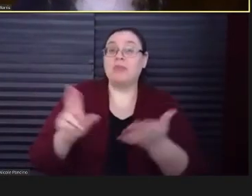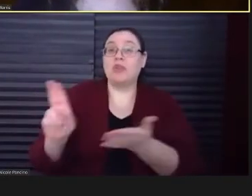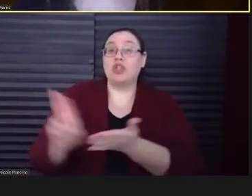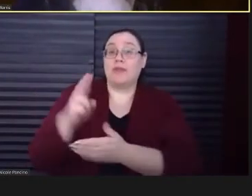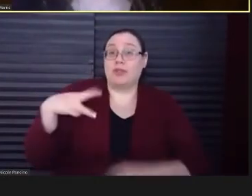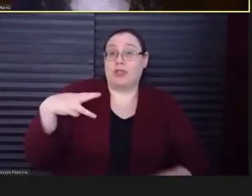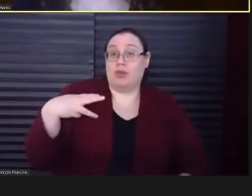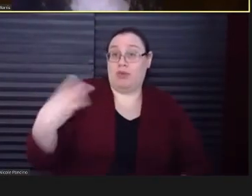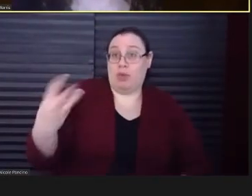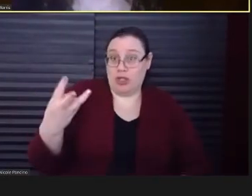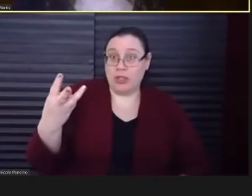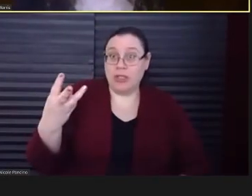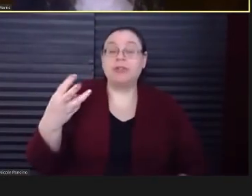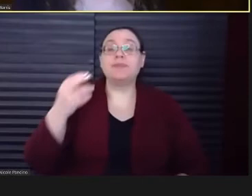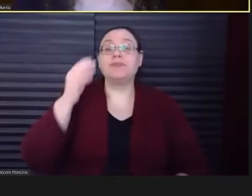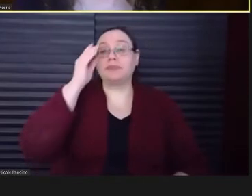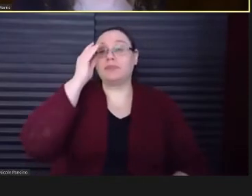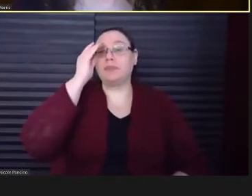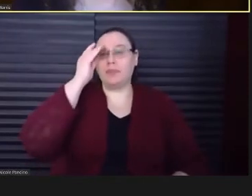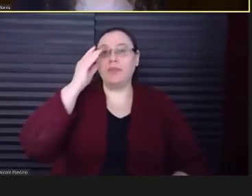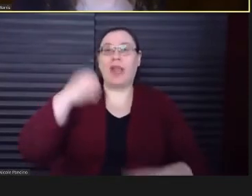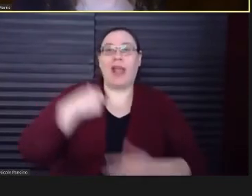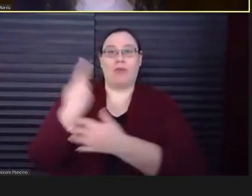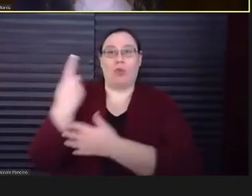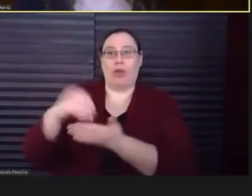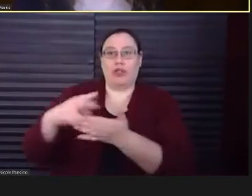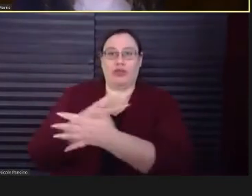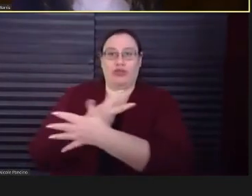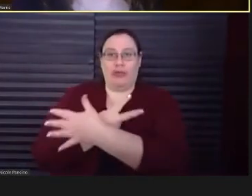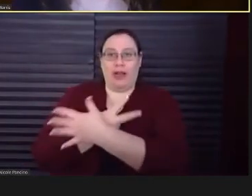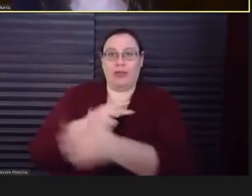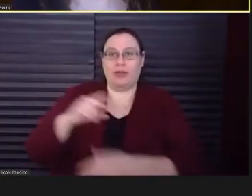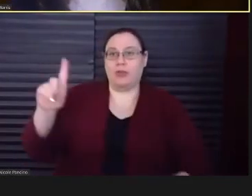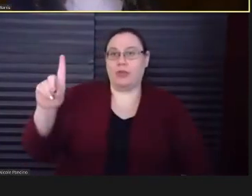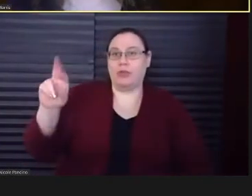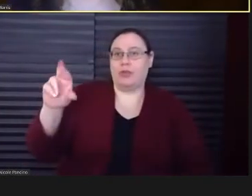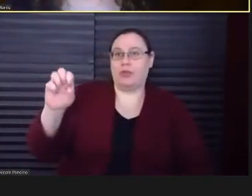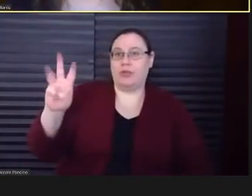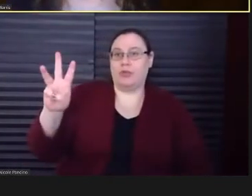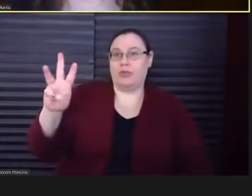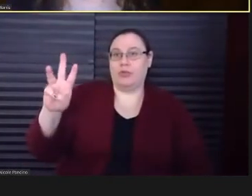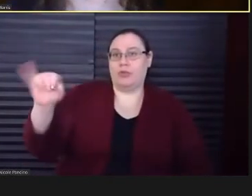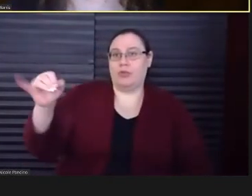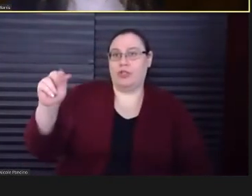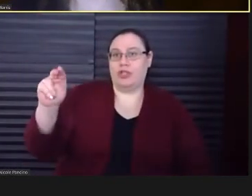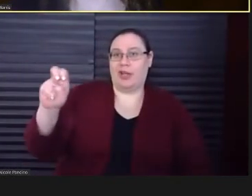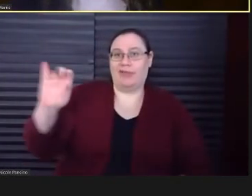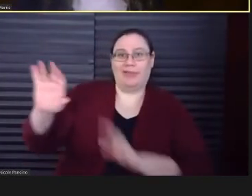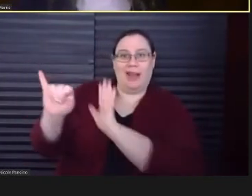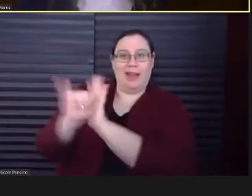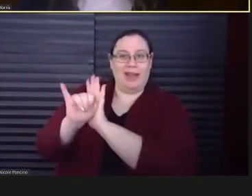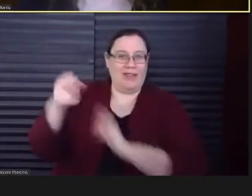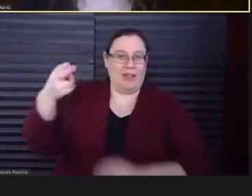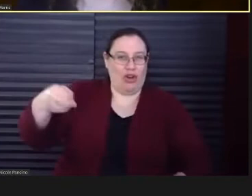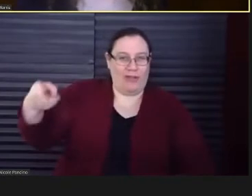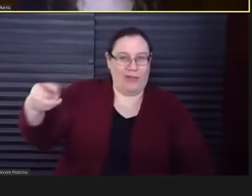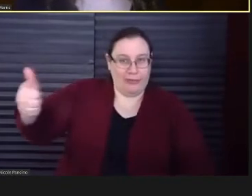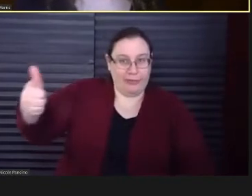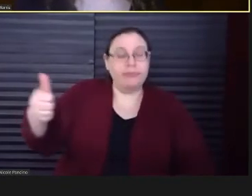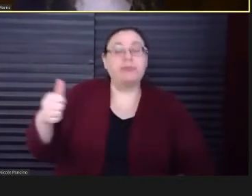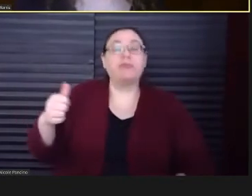Washington, there's a graduate student named Dhruv Jain who identifies as hard of hearing, who's actually